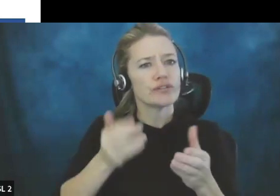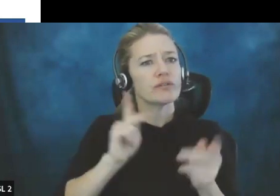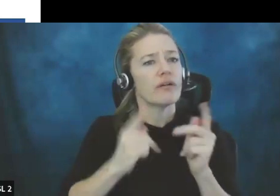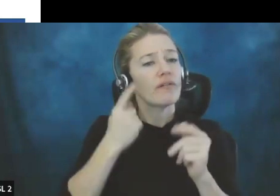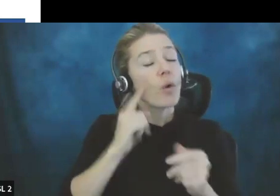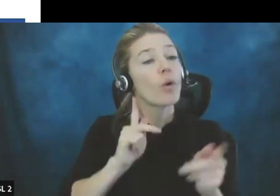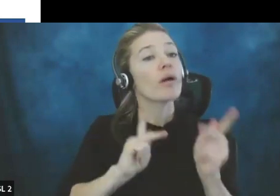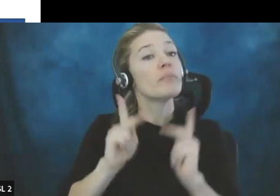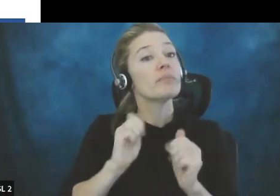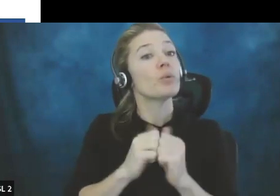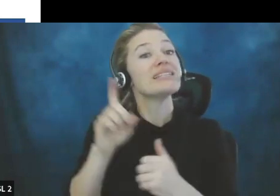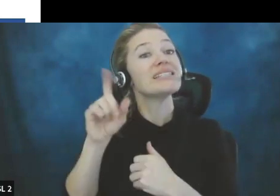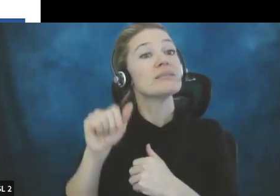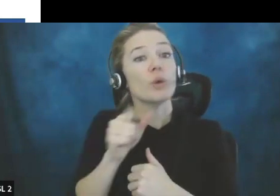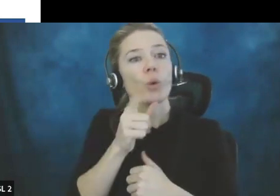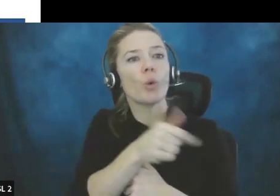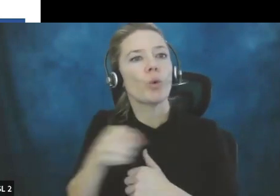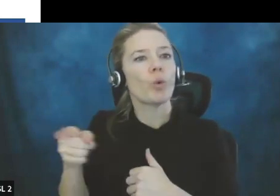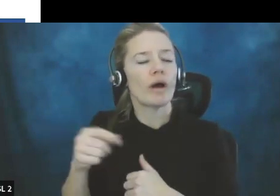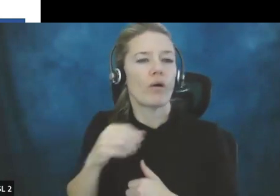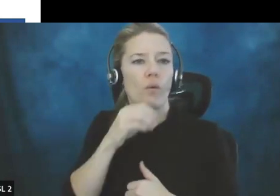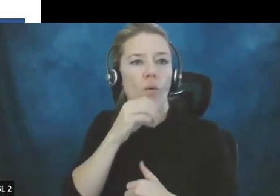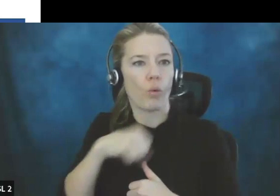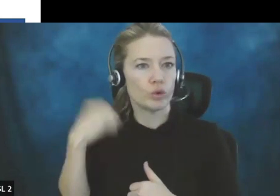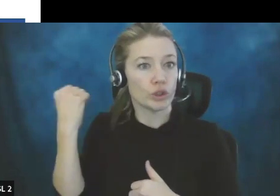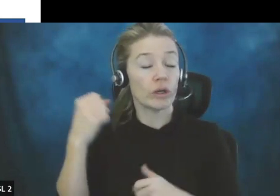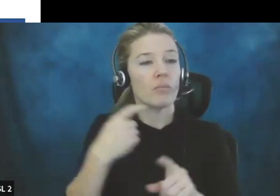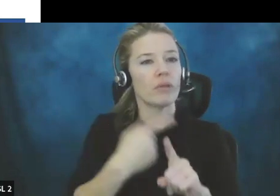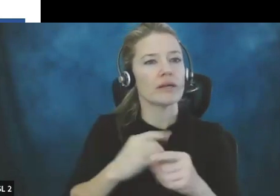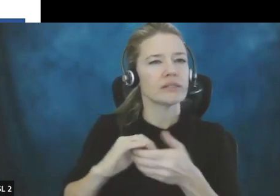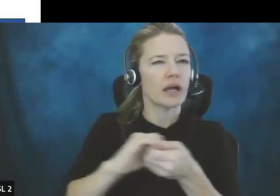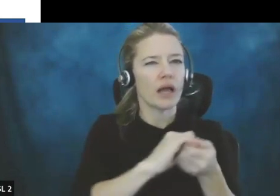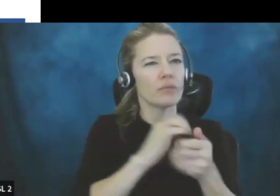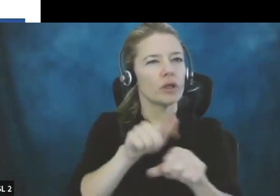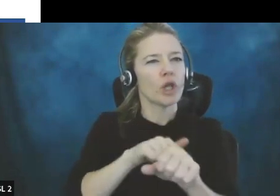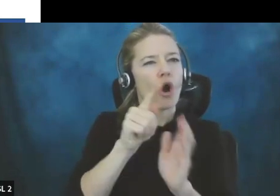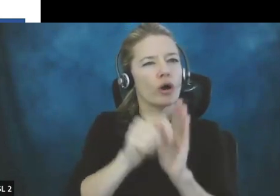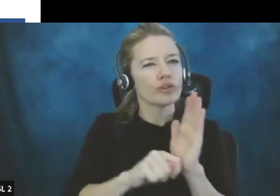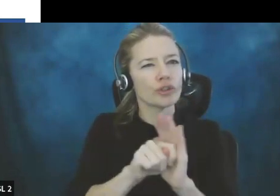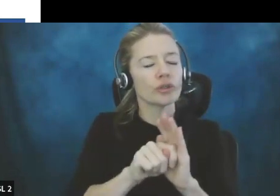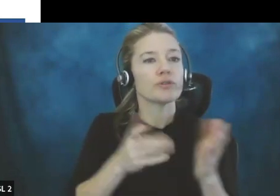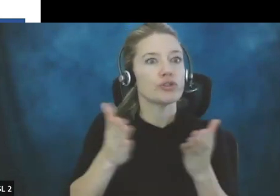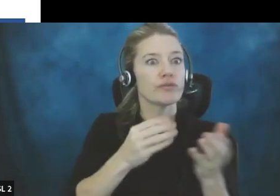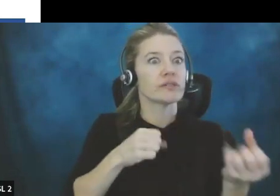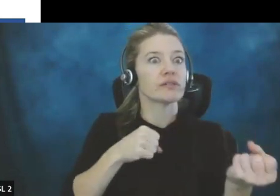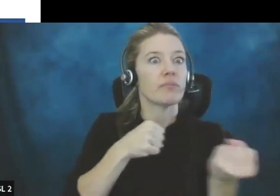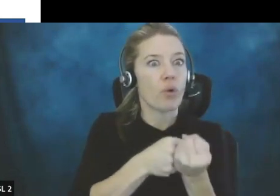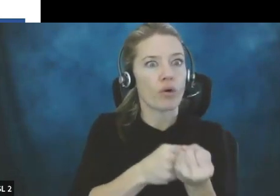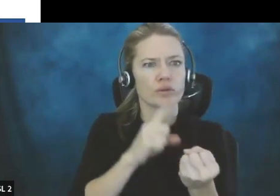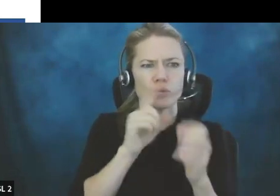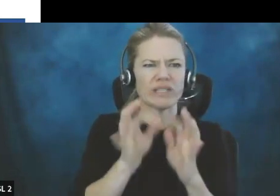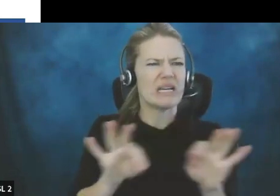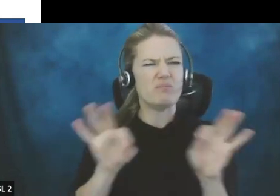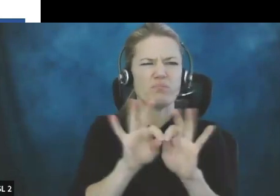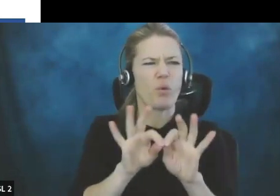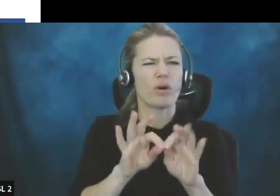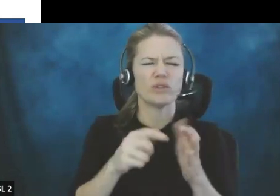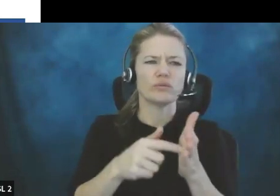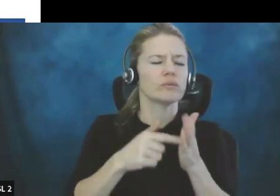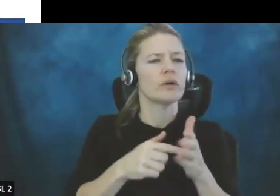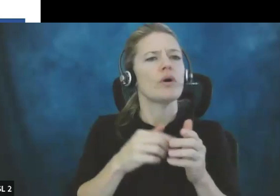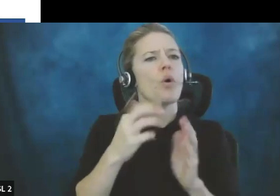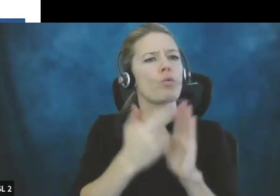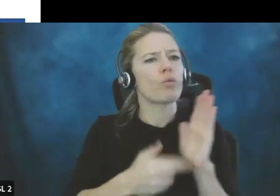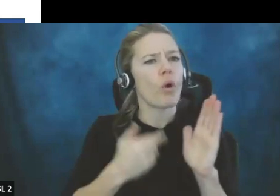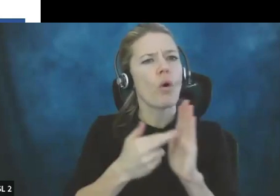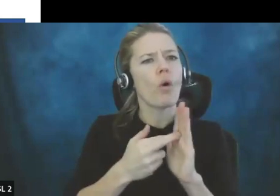community-based services for people with disabilities and older adults. And then, of course, the California Collaborative on Long-Term Services and Supports has played this